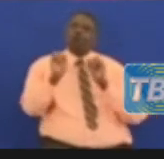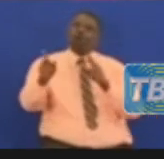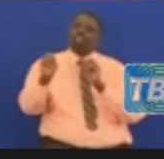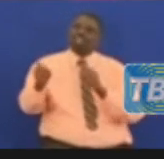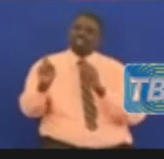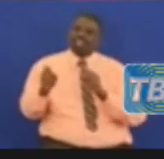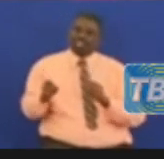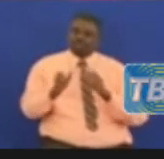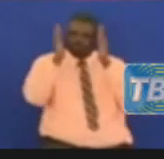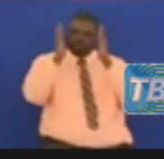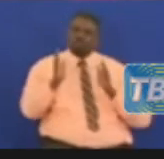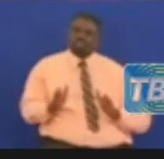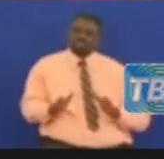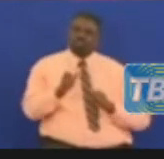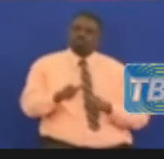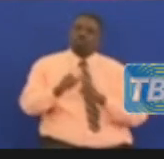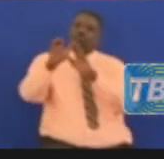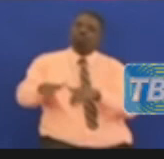Okay,